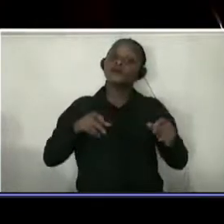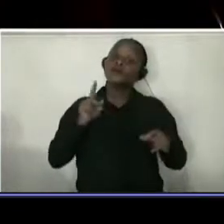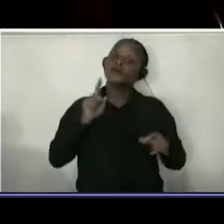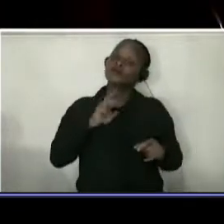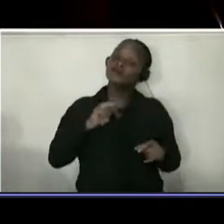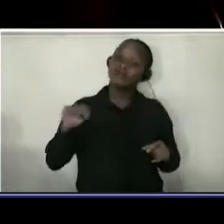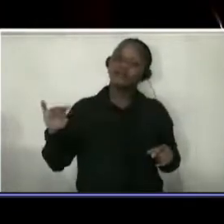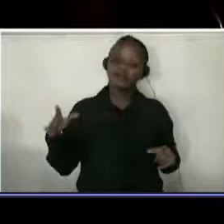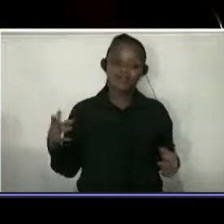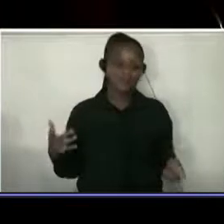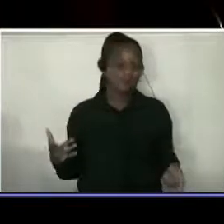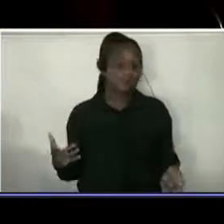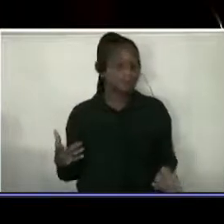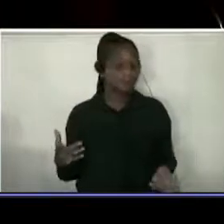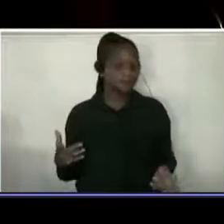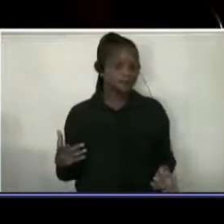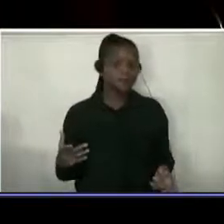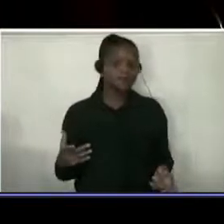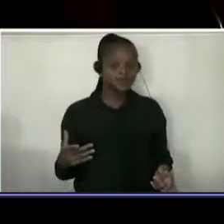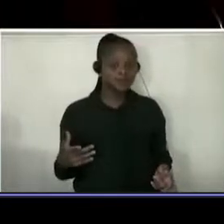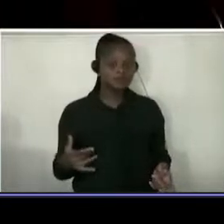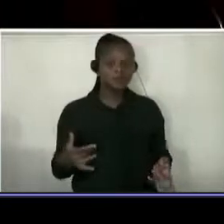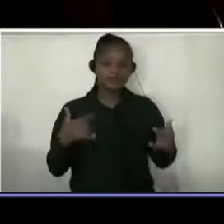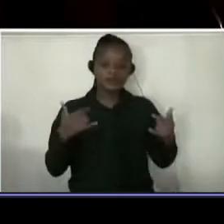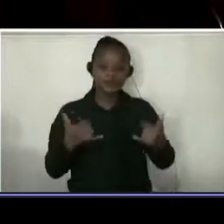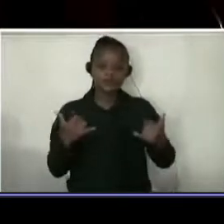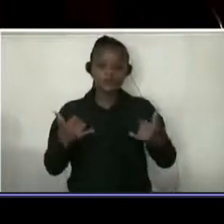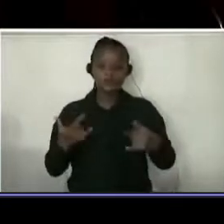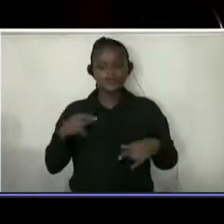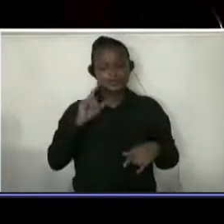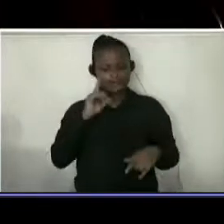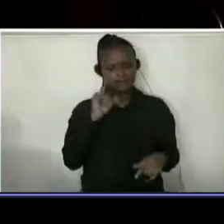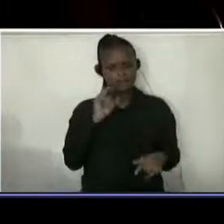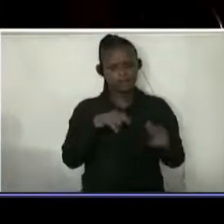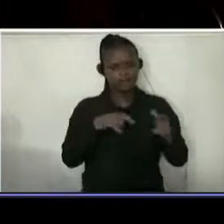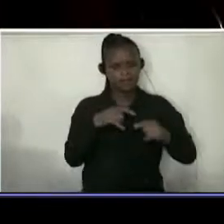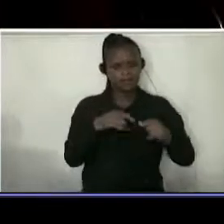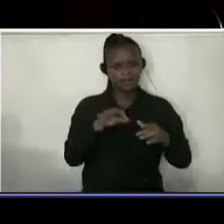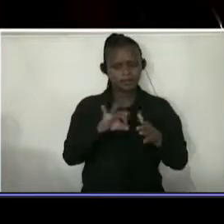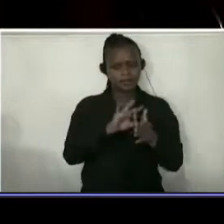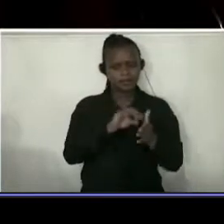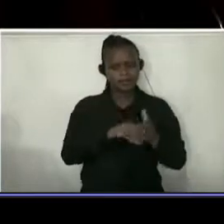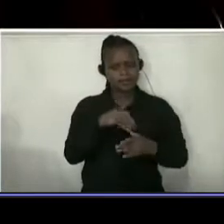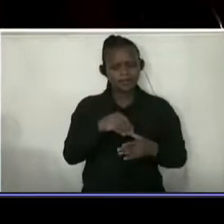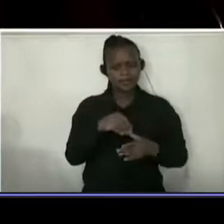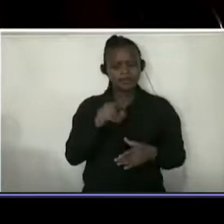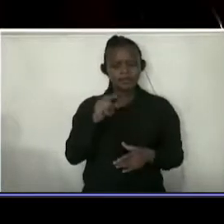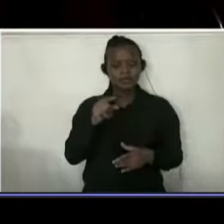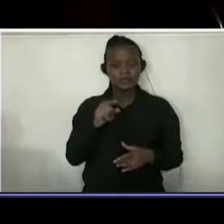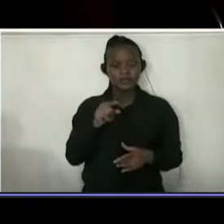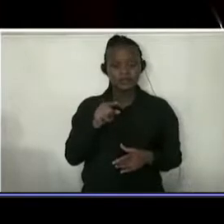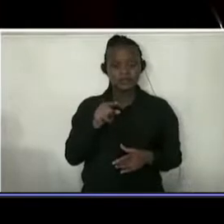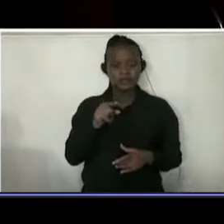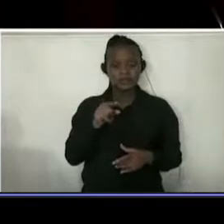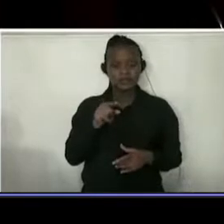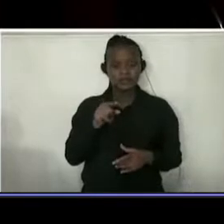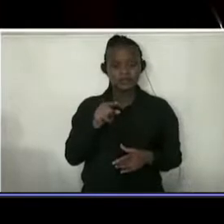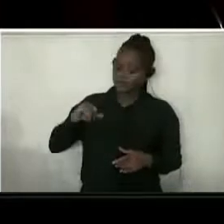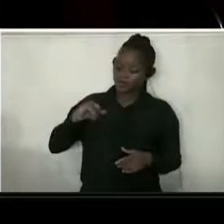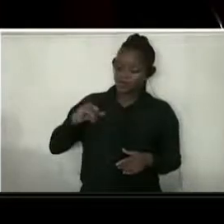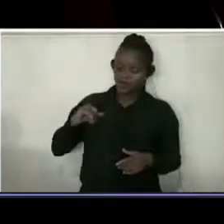kingmakers, having power far beyond what the voters have given them. And this is destabilizing our